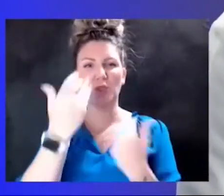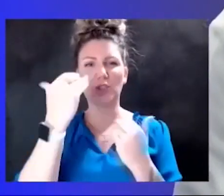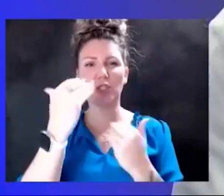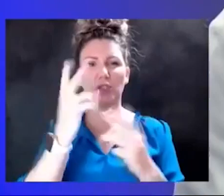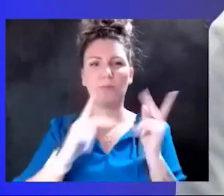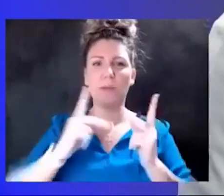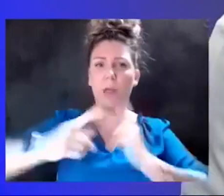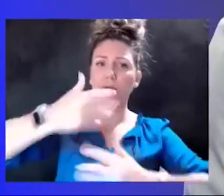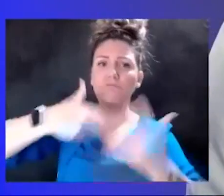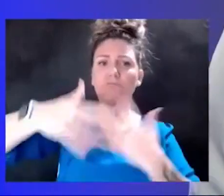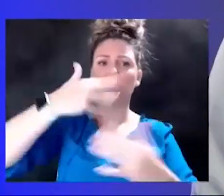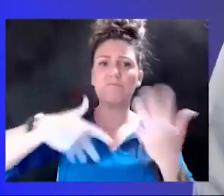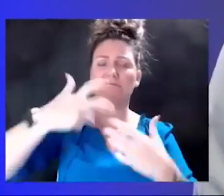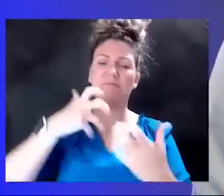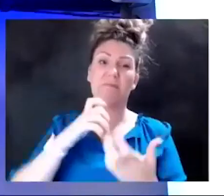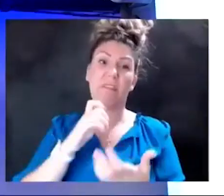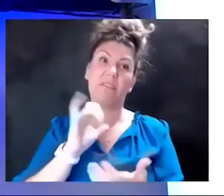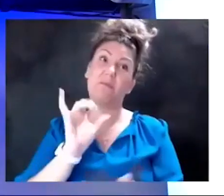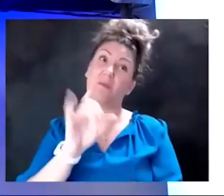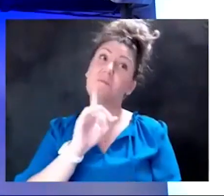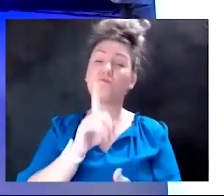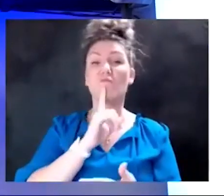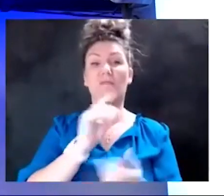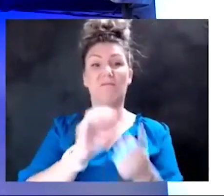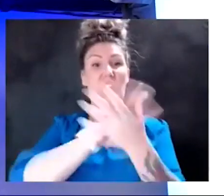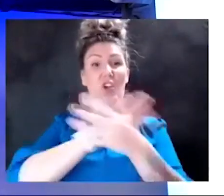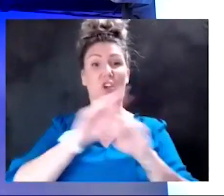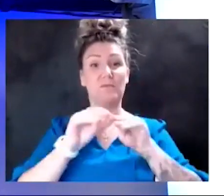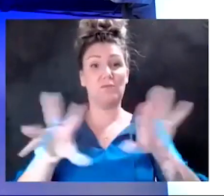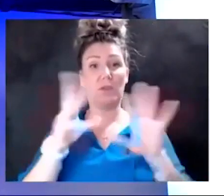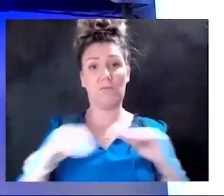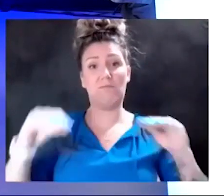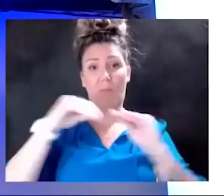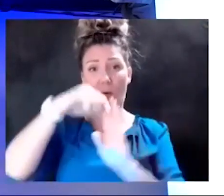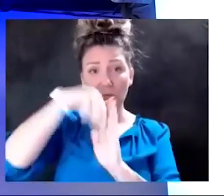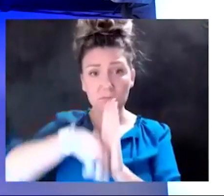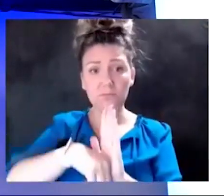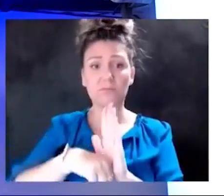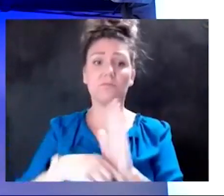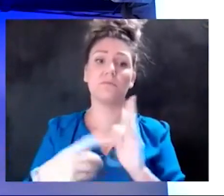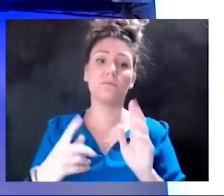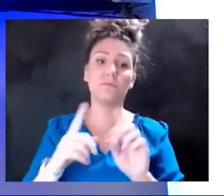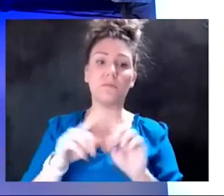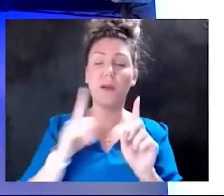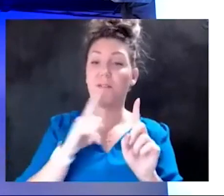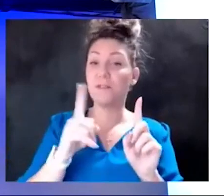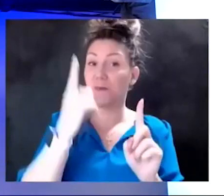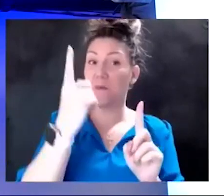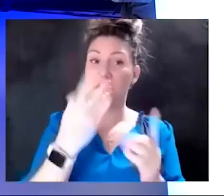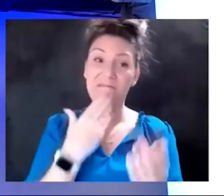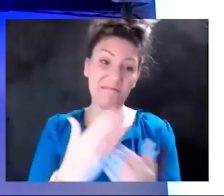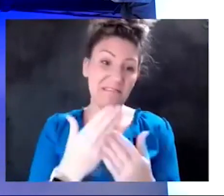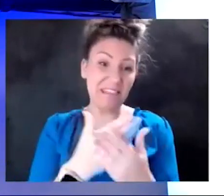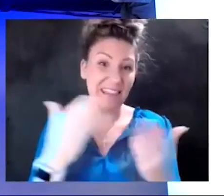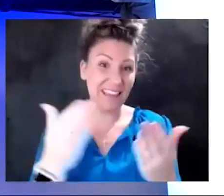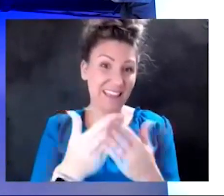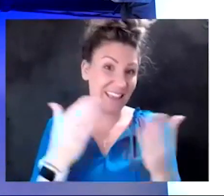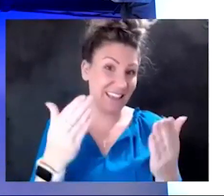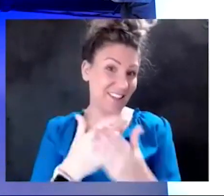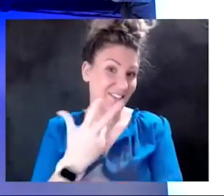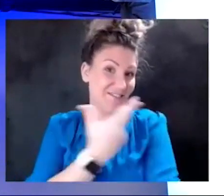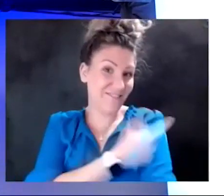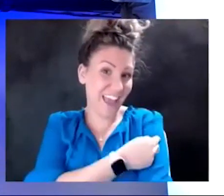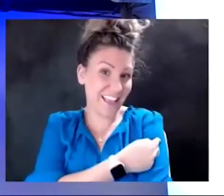just helps the spread of the disease as well. But we do have one good thing about it. Vaccination. It still responds